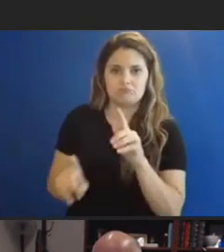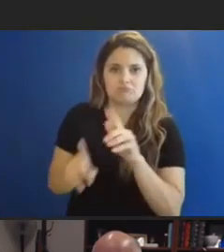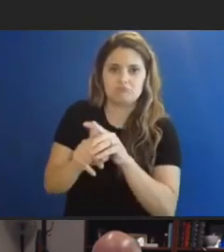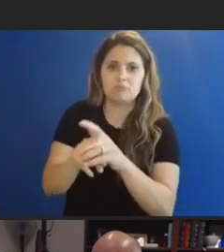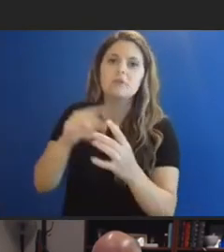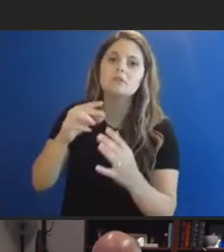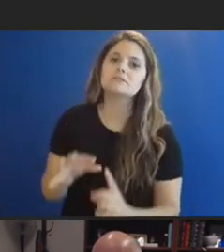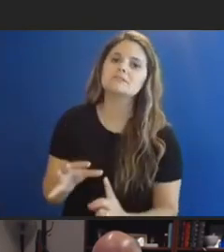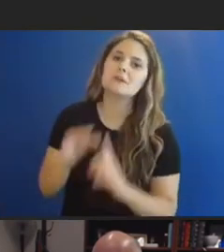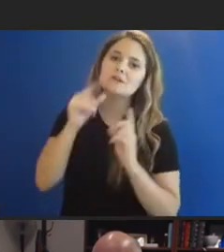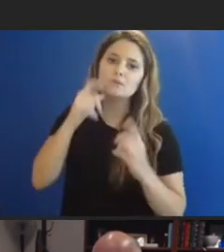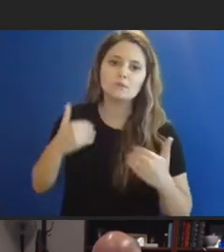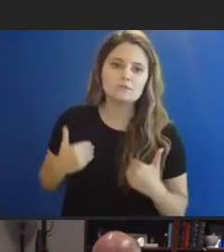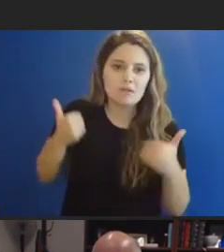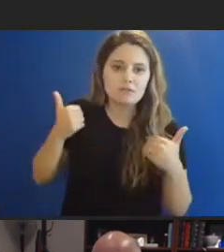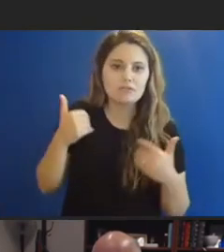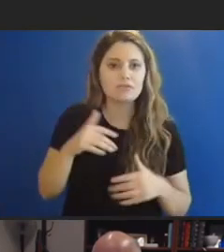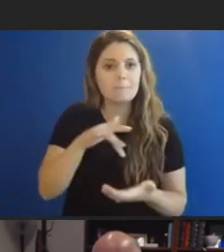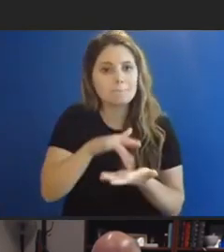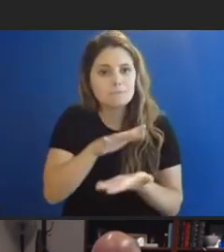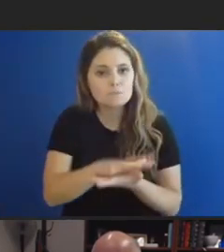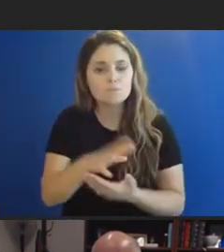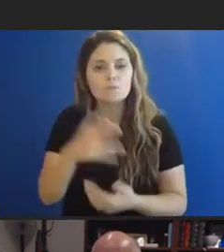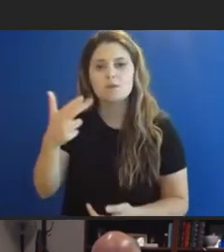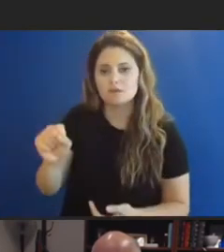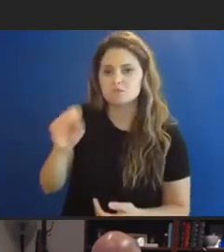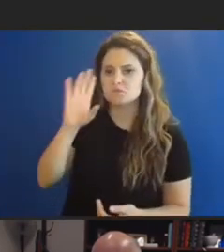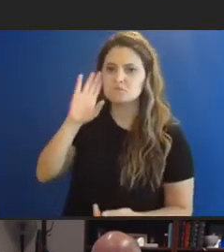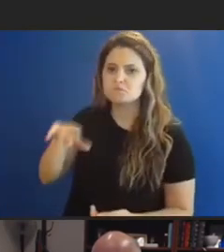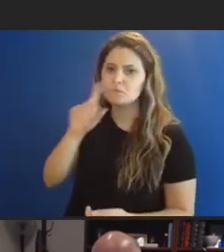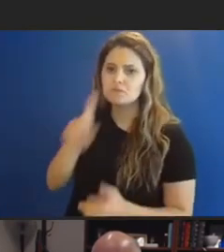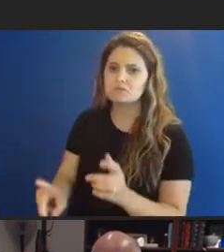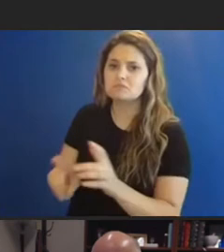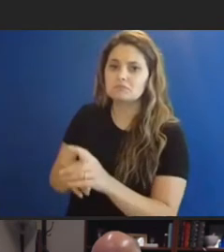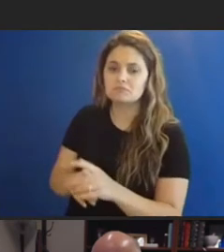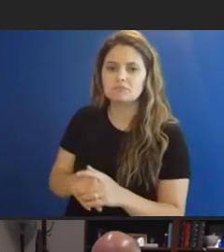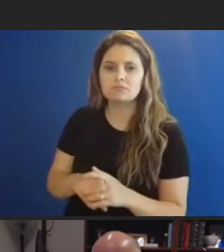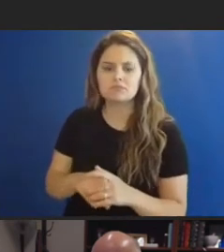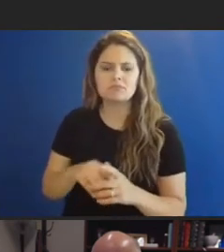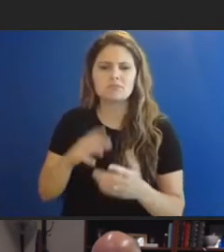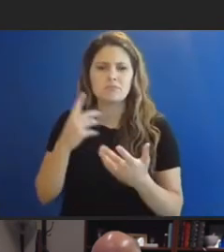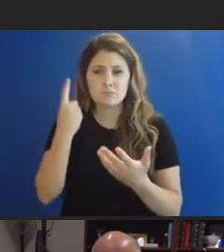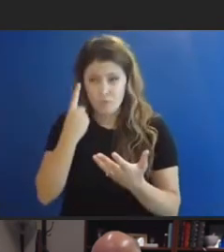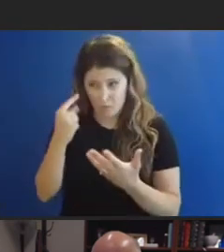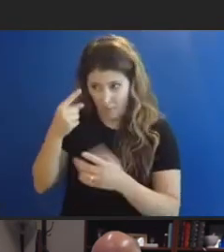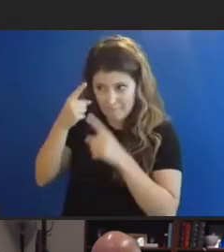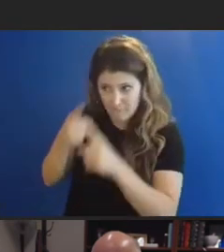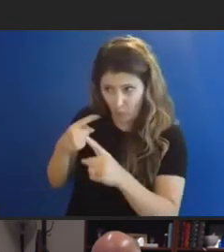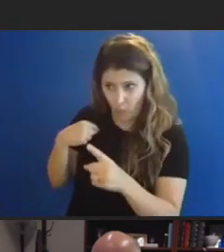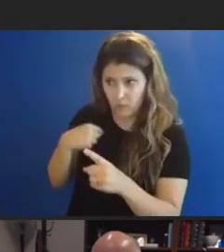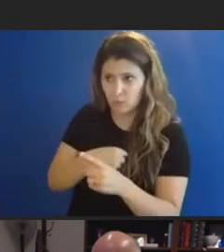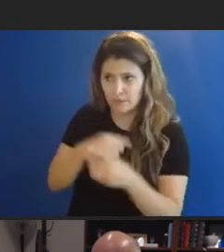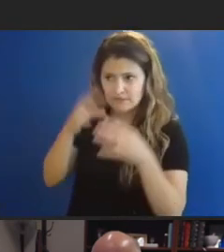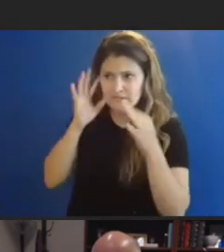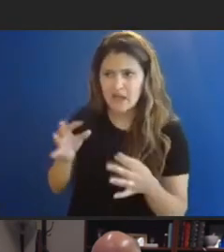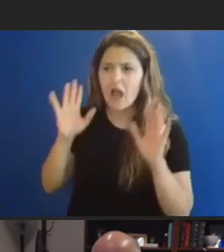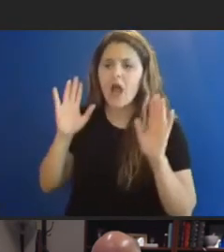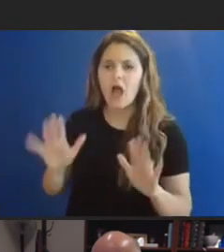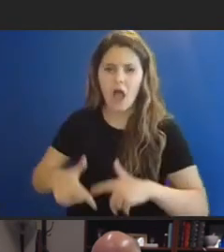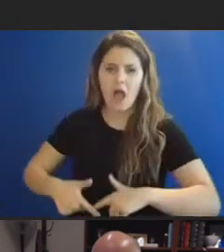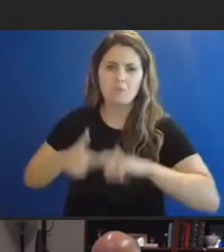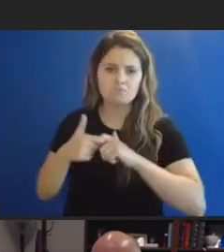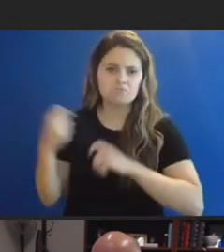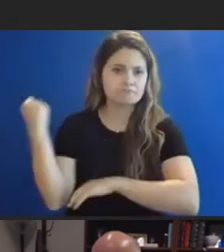in middle school and high school. What is the point where we decide, okay, it's safer if we shut down and everybody